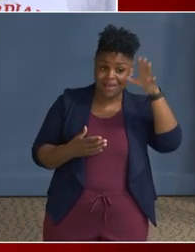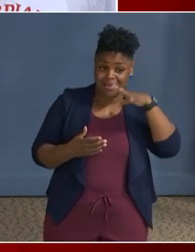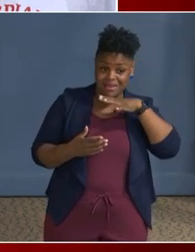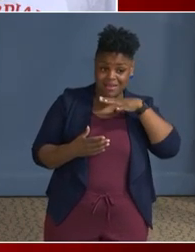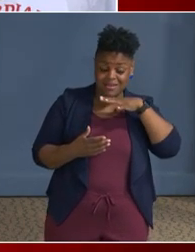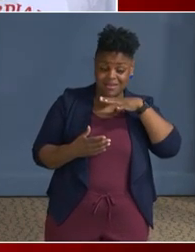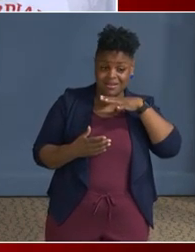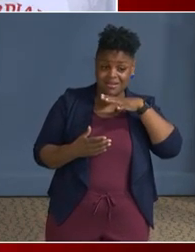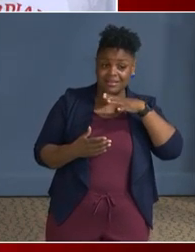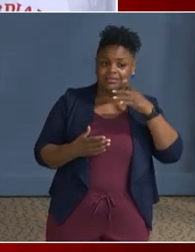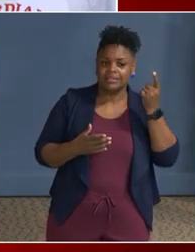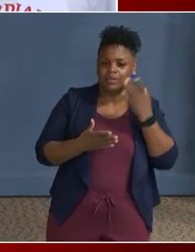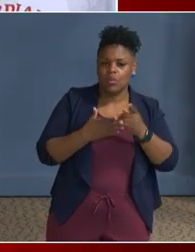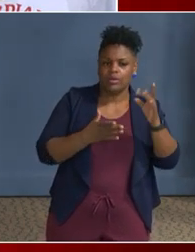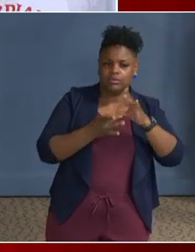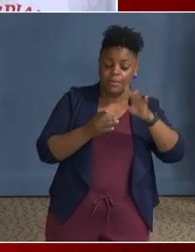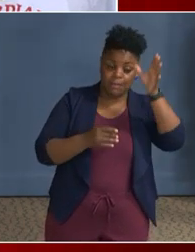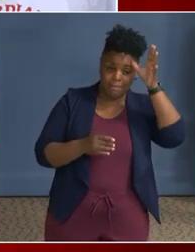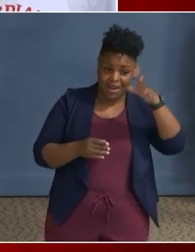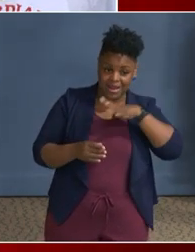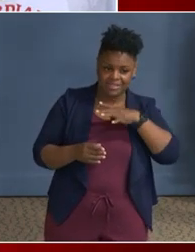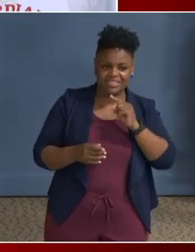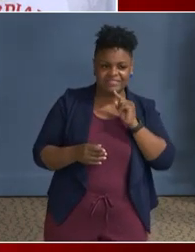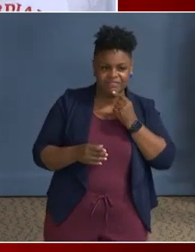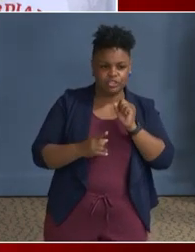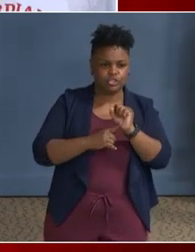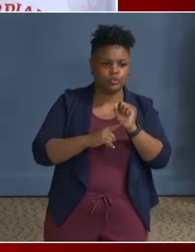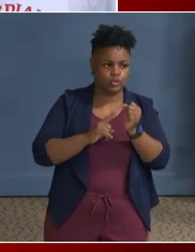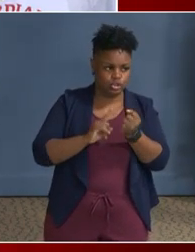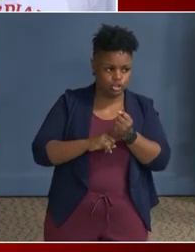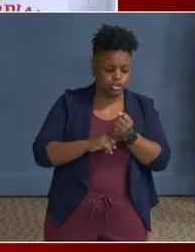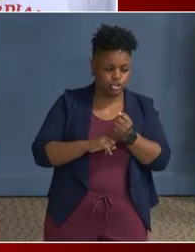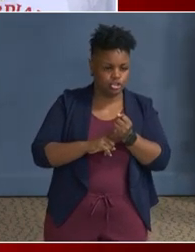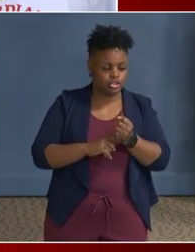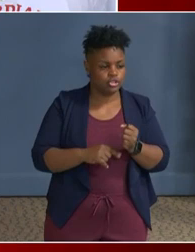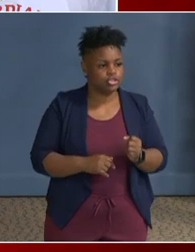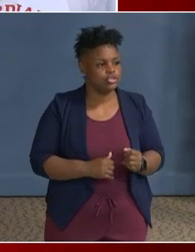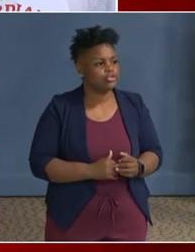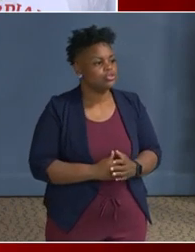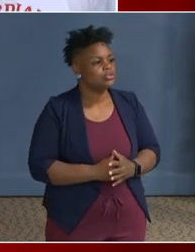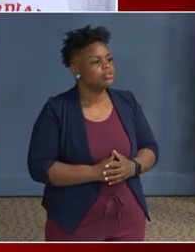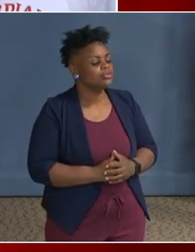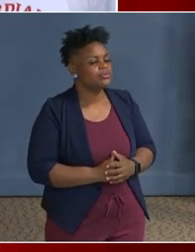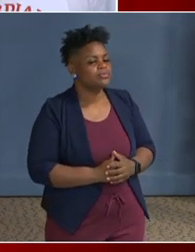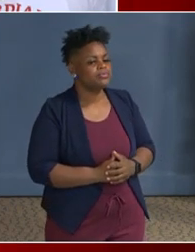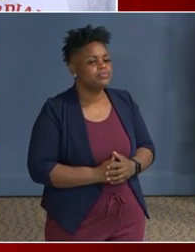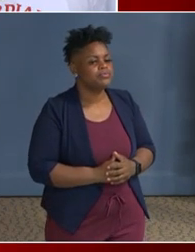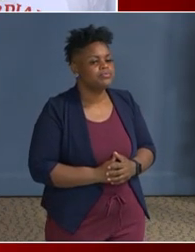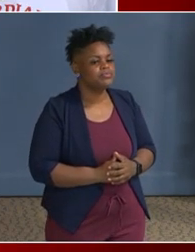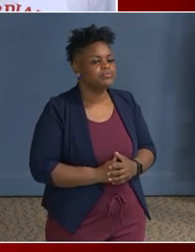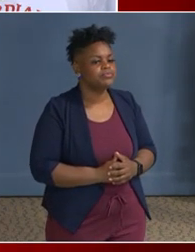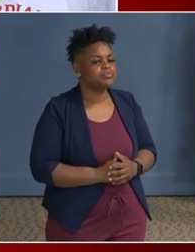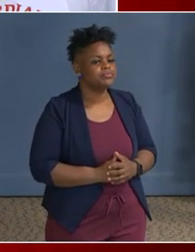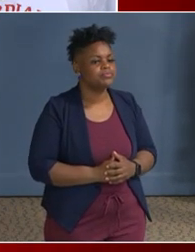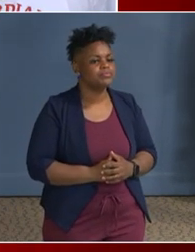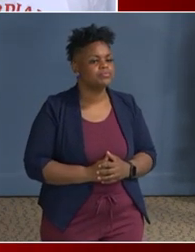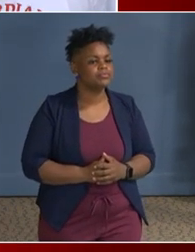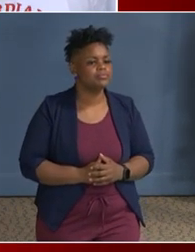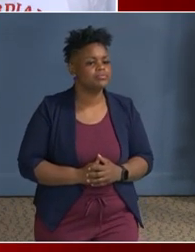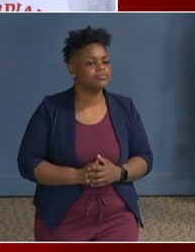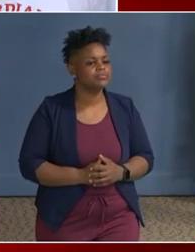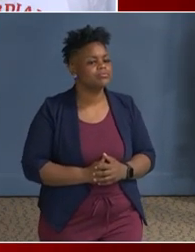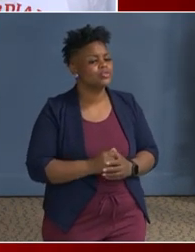an adult male who's in very serious condition. Yes. What hospitals were each of the victims taken